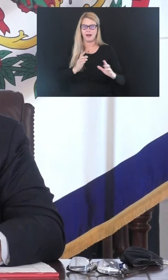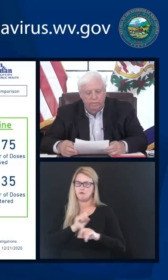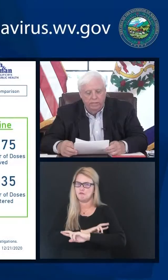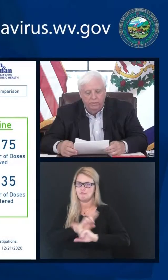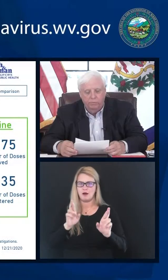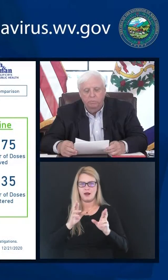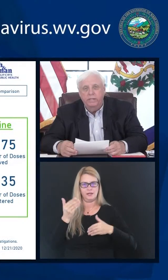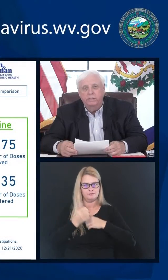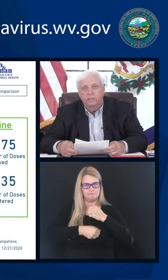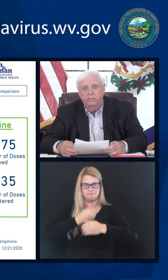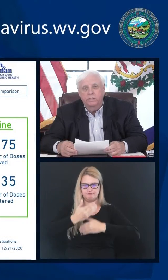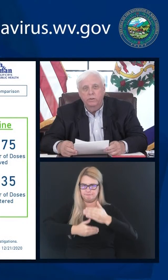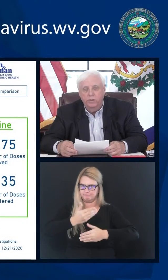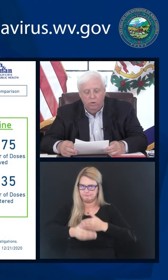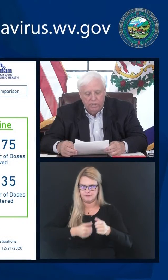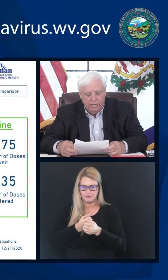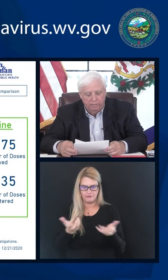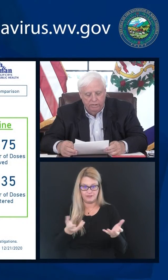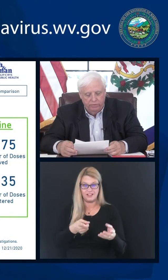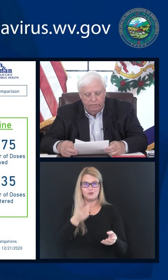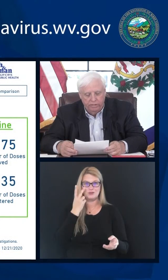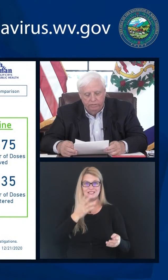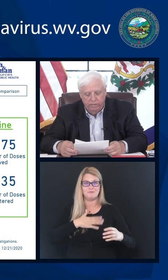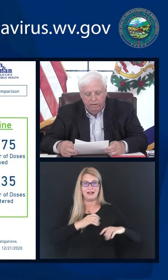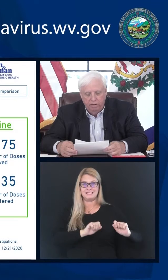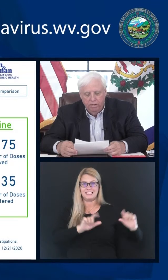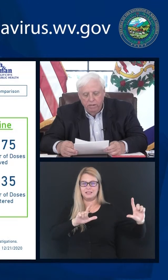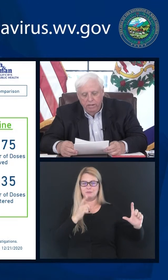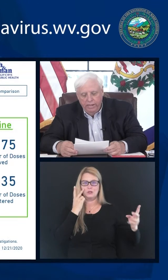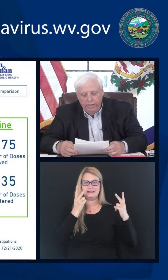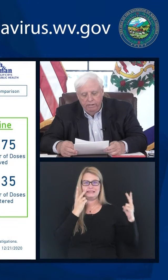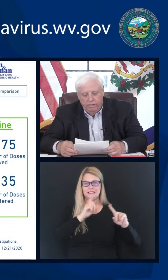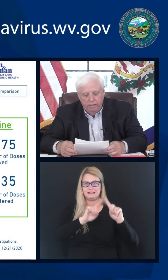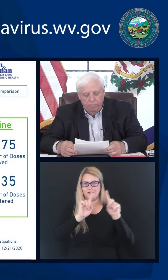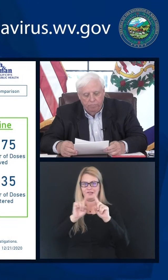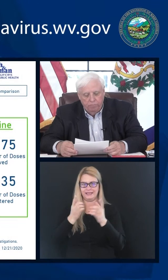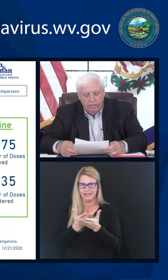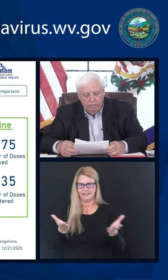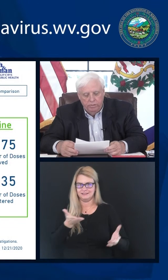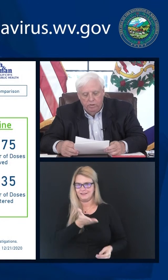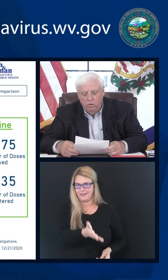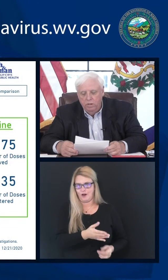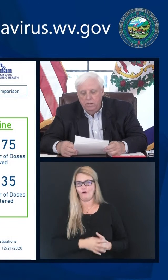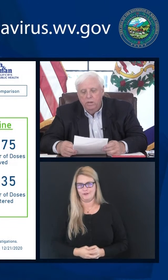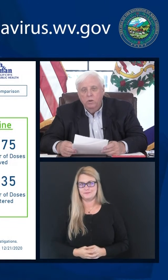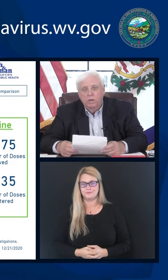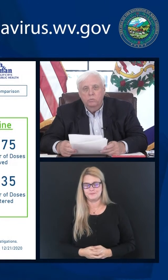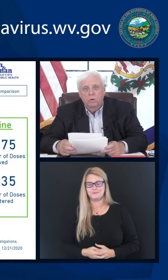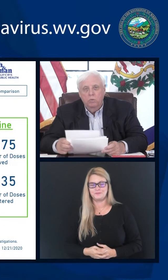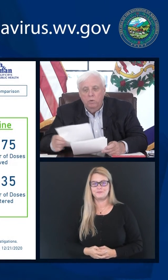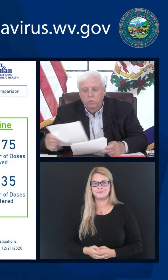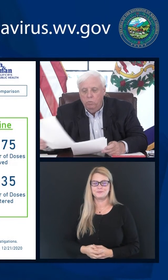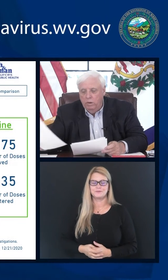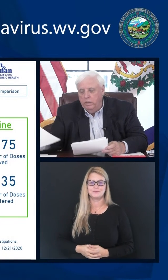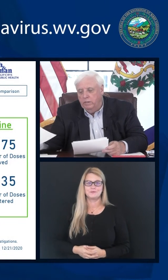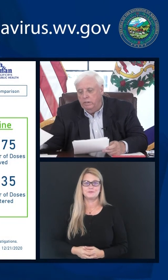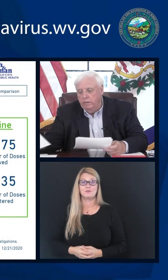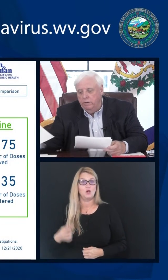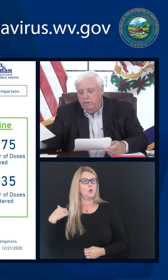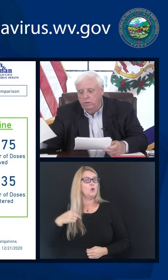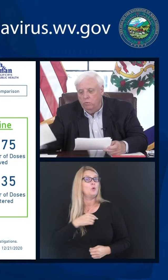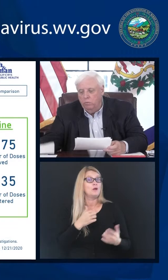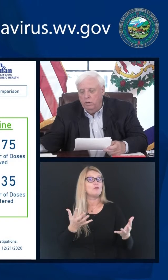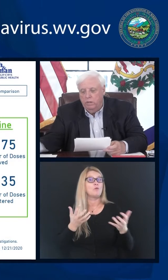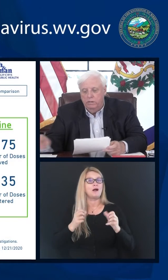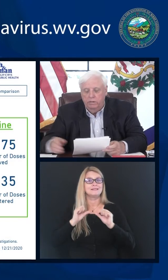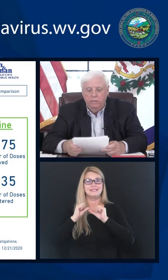dashboard and everything, information is showing you all kinds of different things there. And so what we want to continue